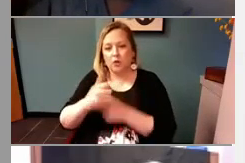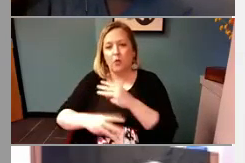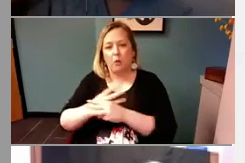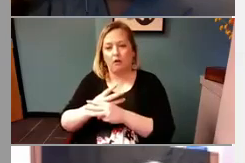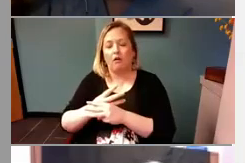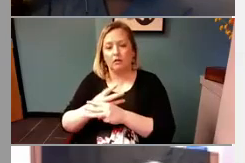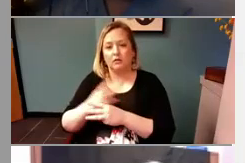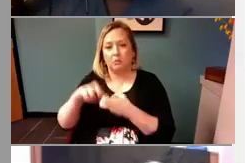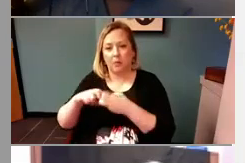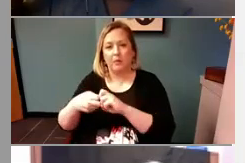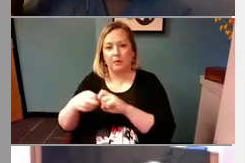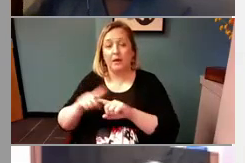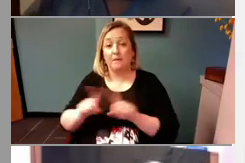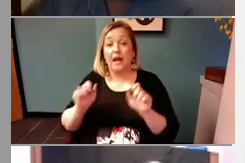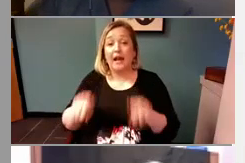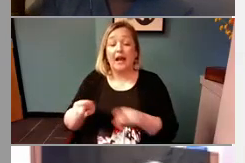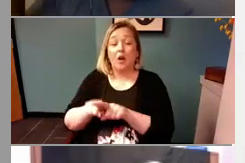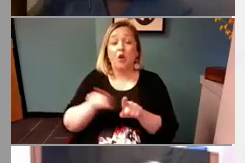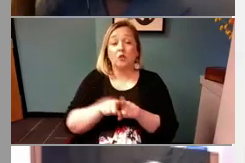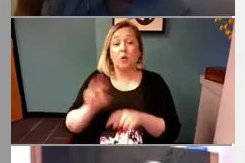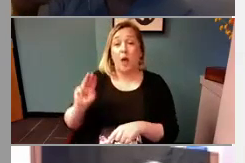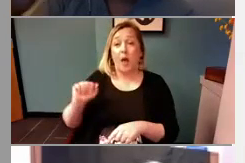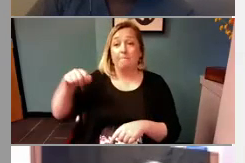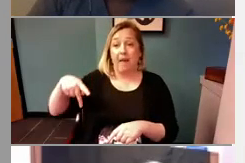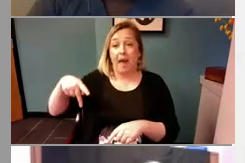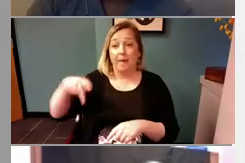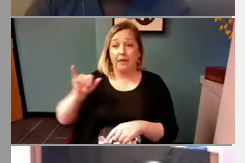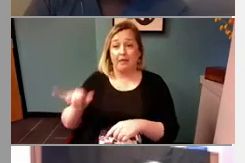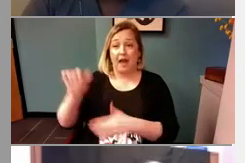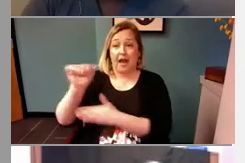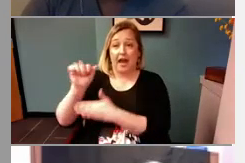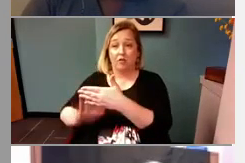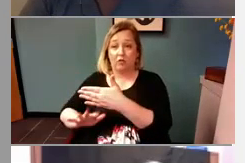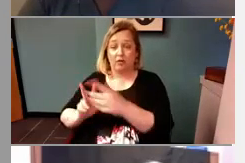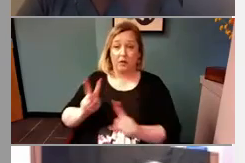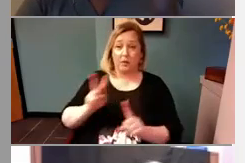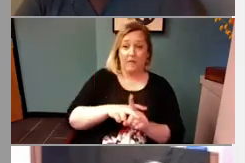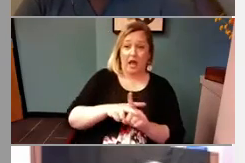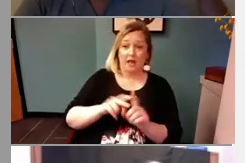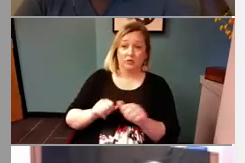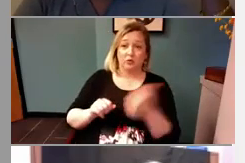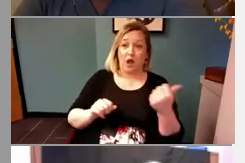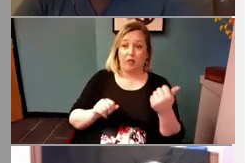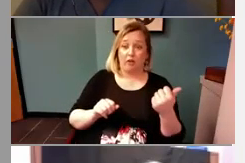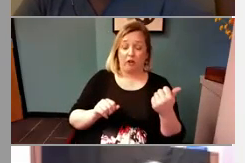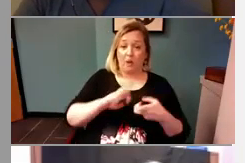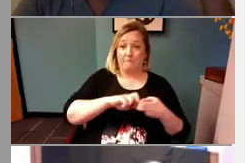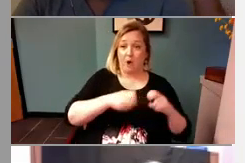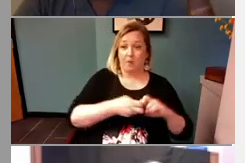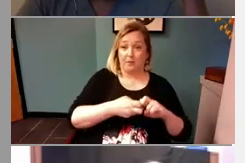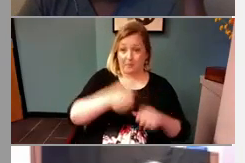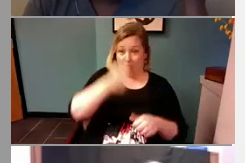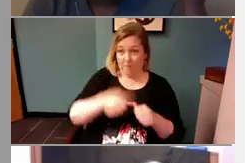also map this particular graph algorithm to another problem, such that, for example, we talked about the problem where